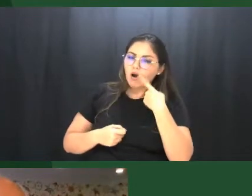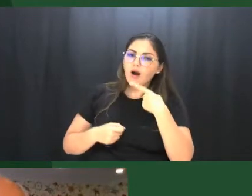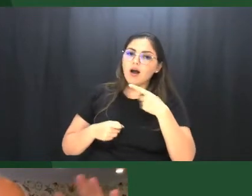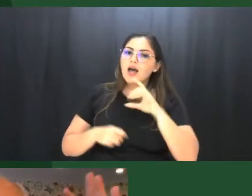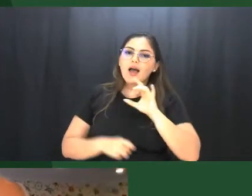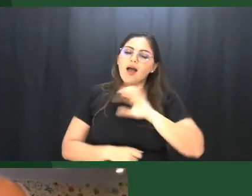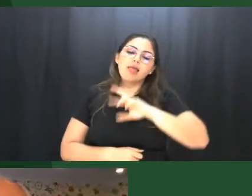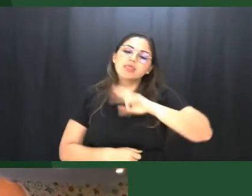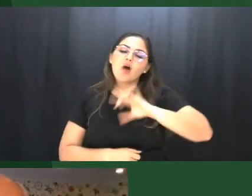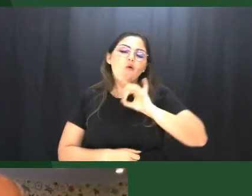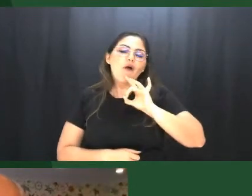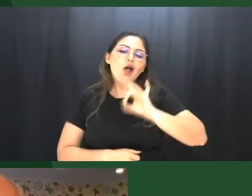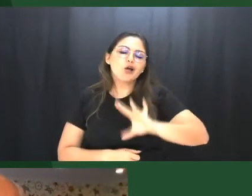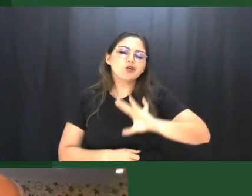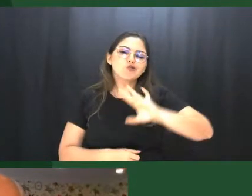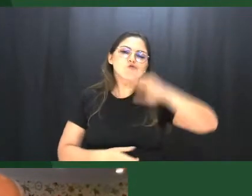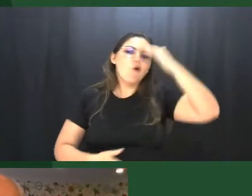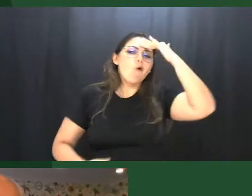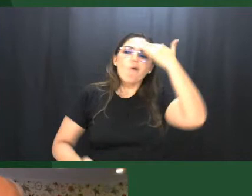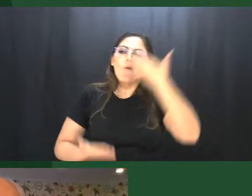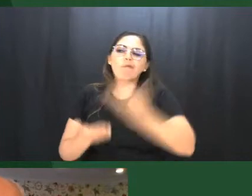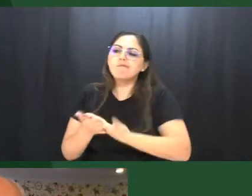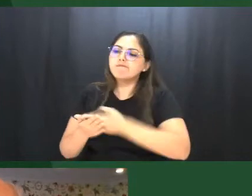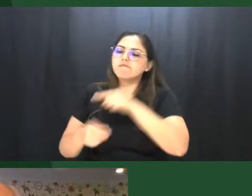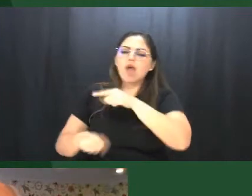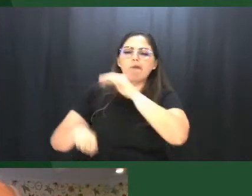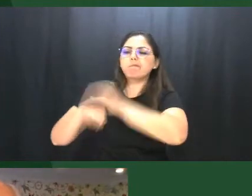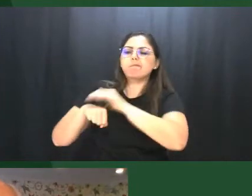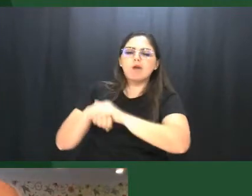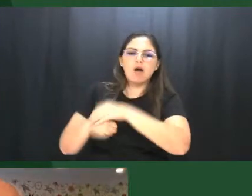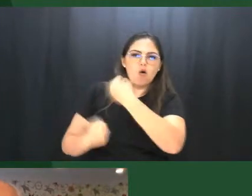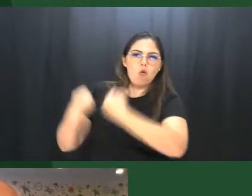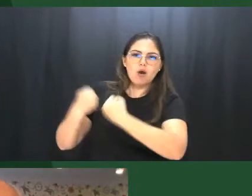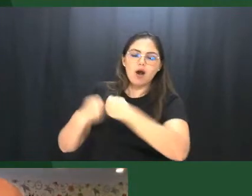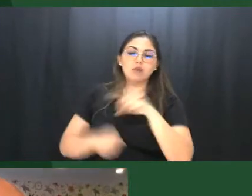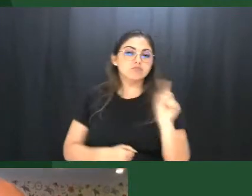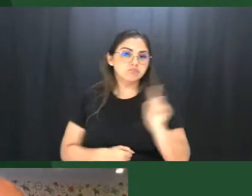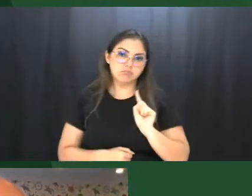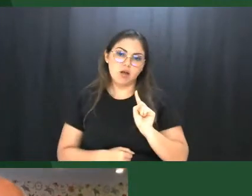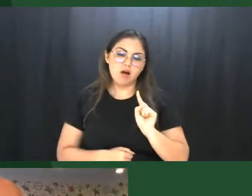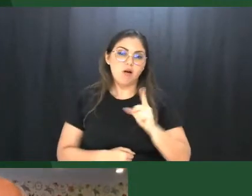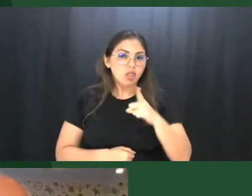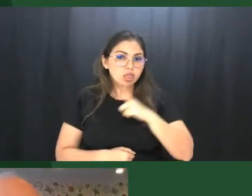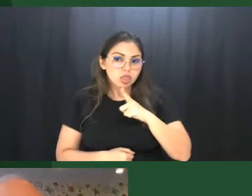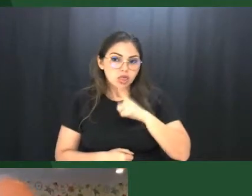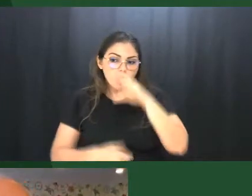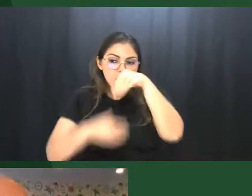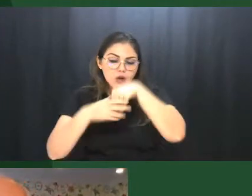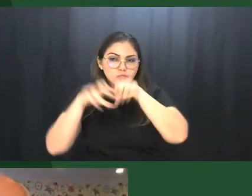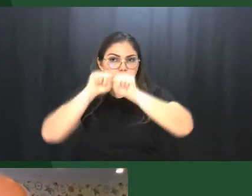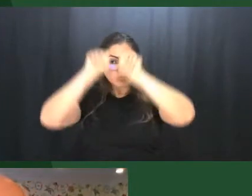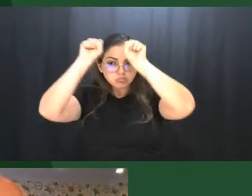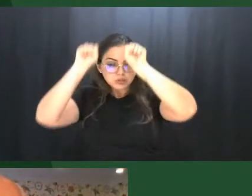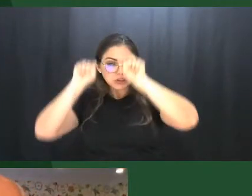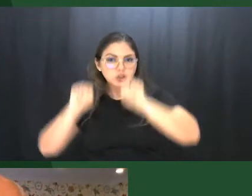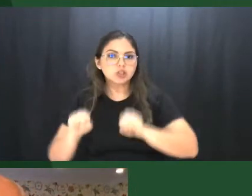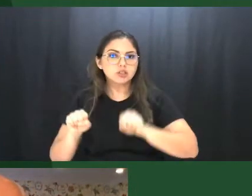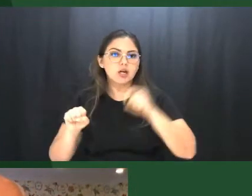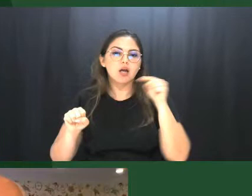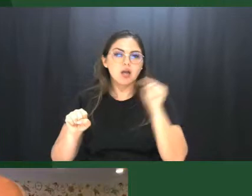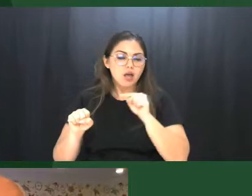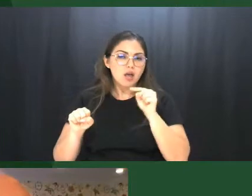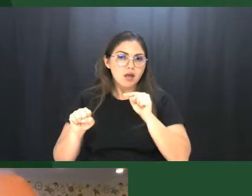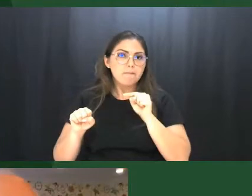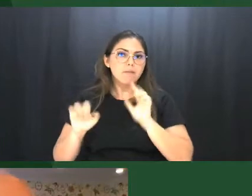cars, taxis in these cases, and the passengers can at any time contact the